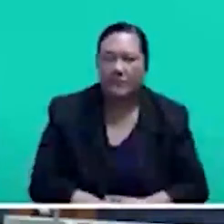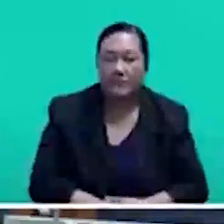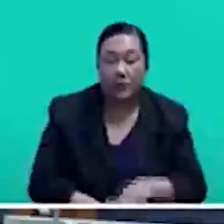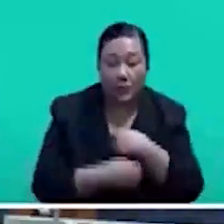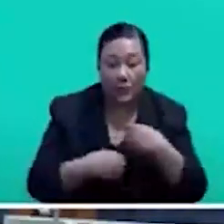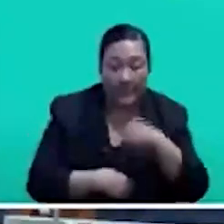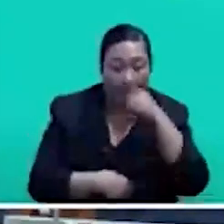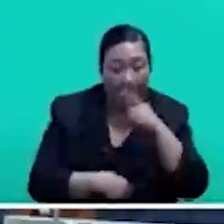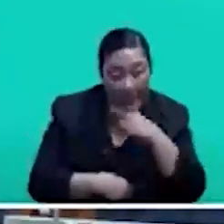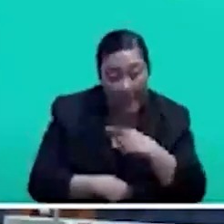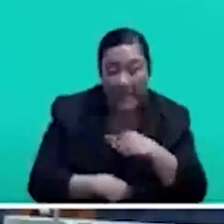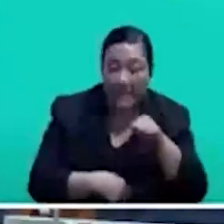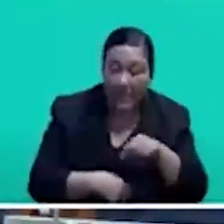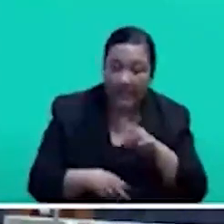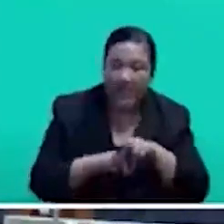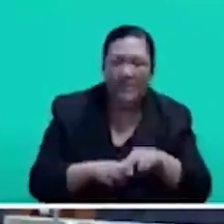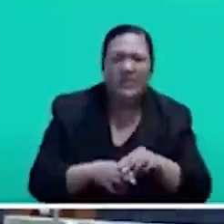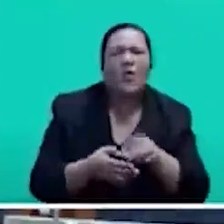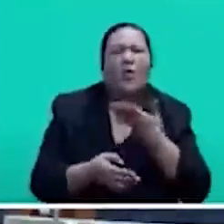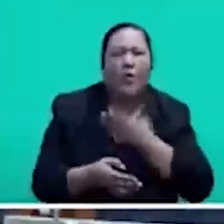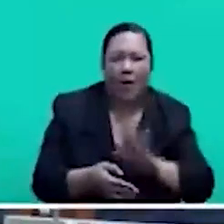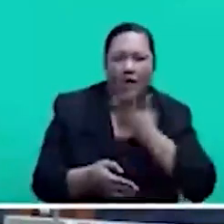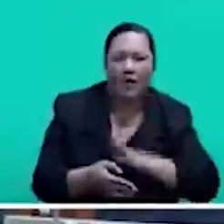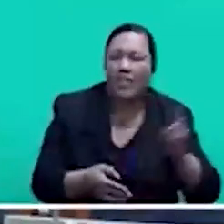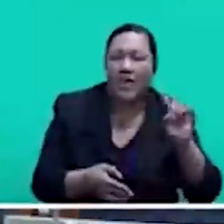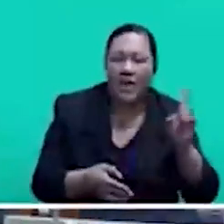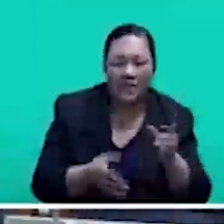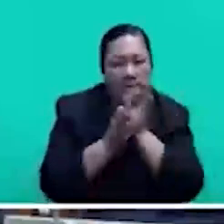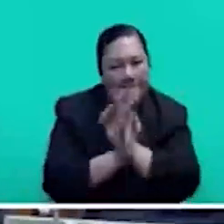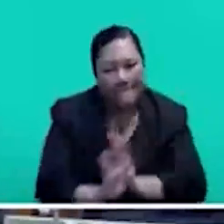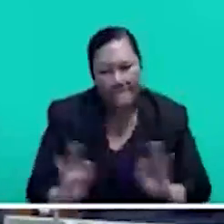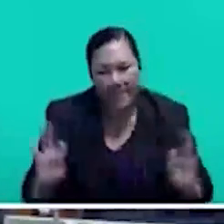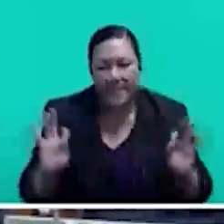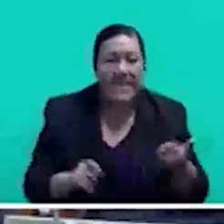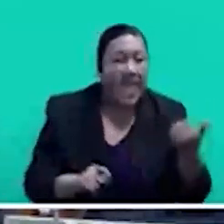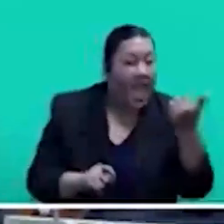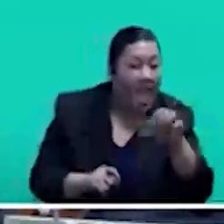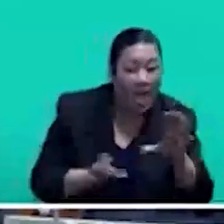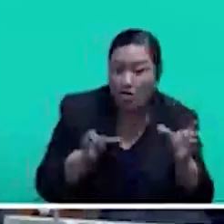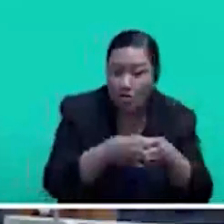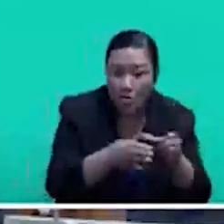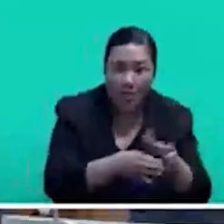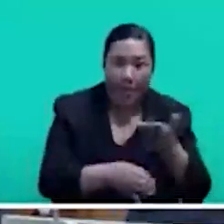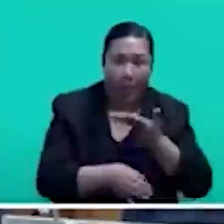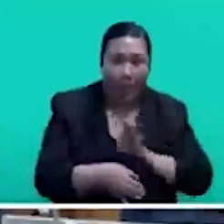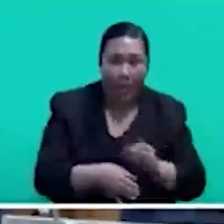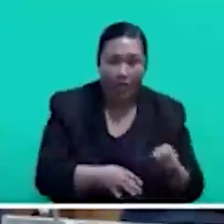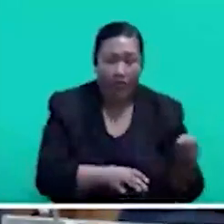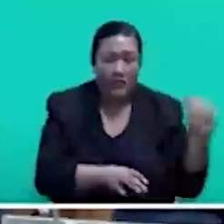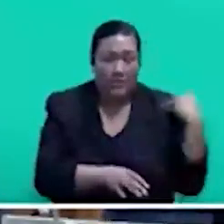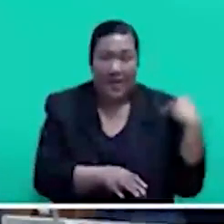peace. Any person or group that wishes to disrupt our peace and our